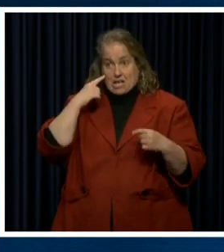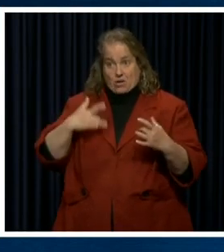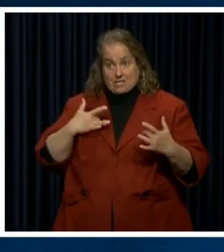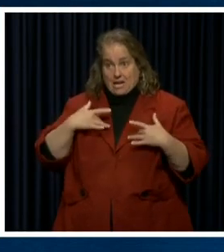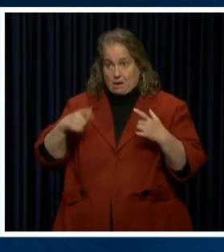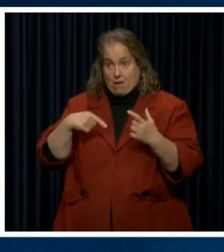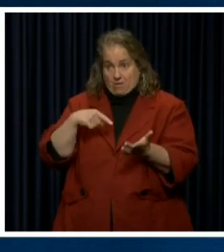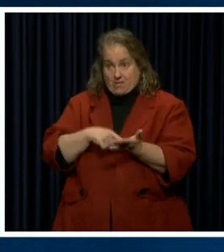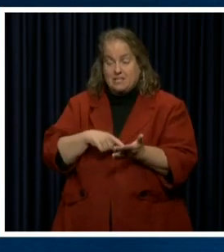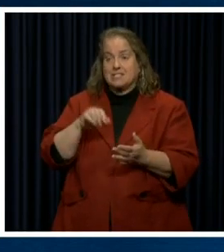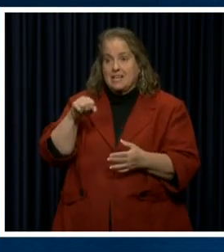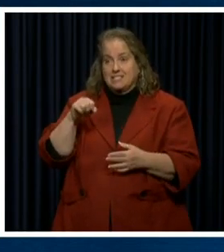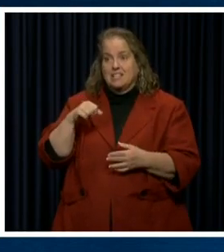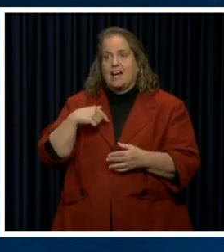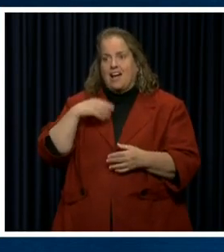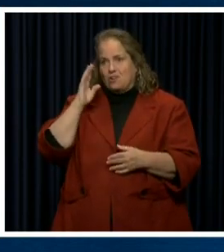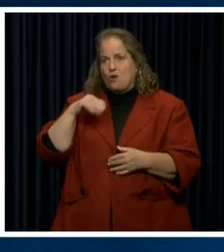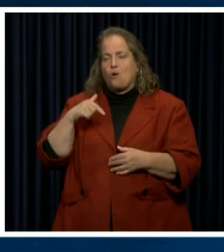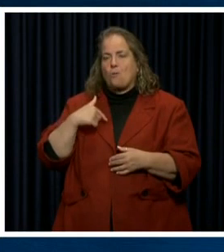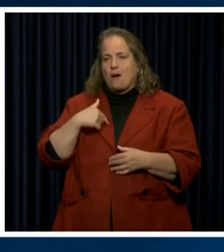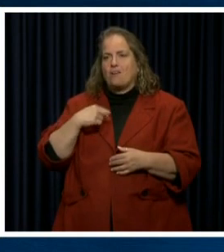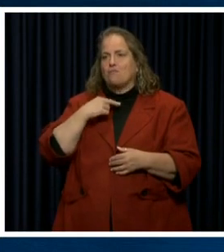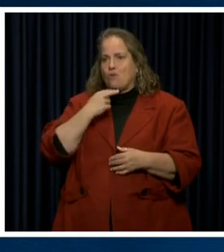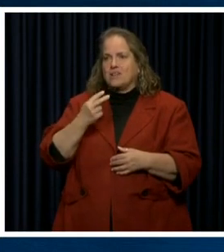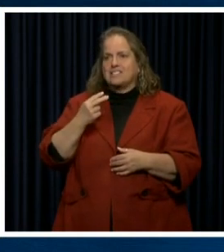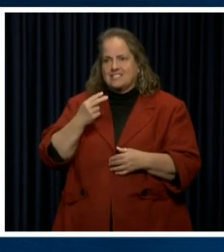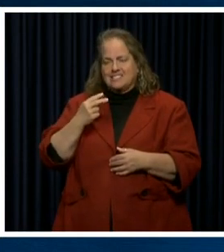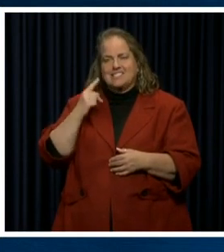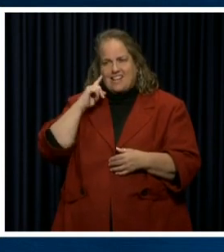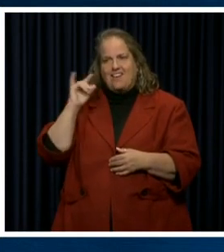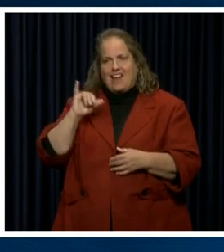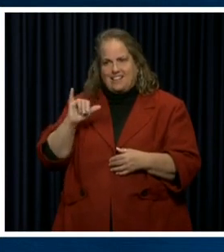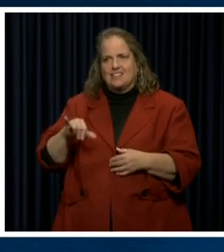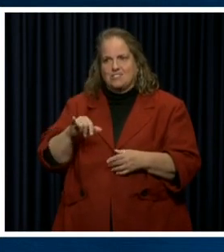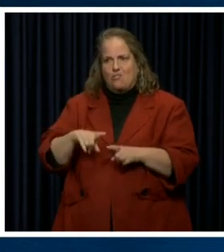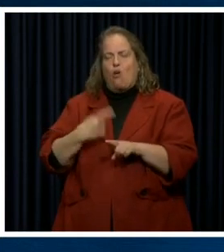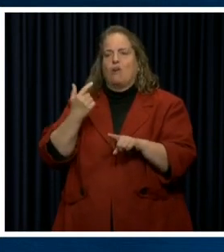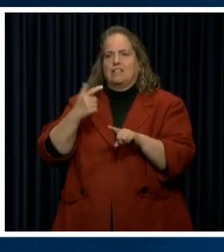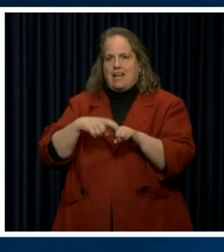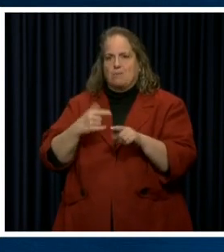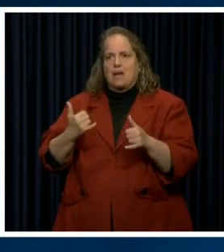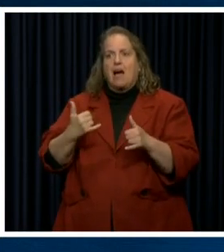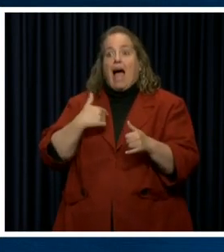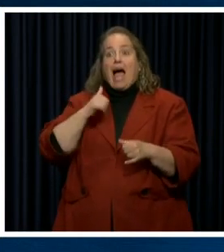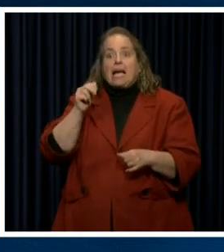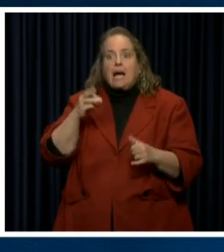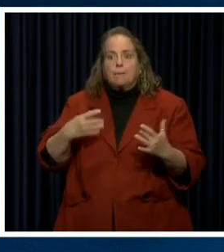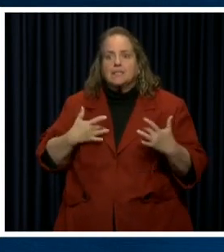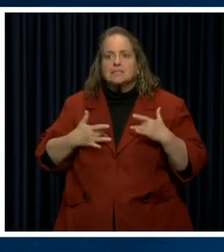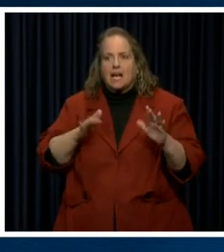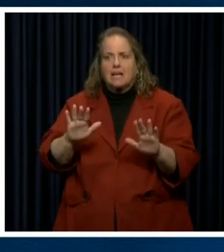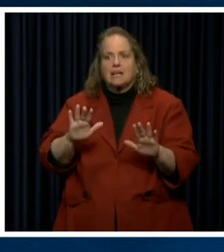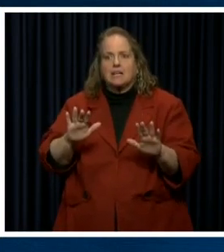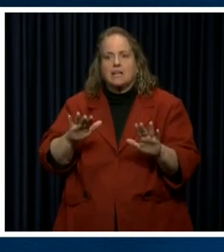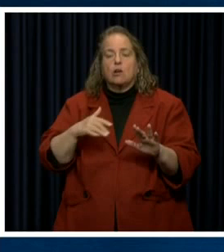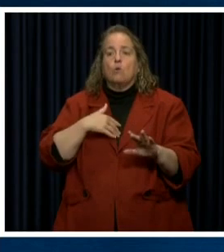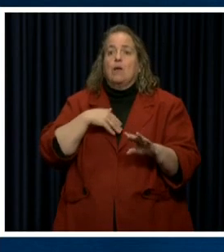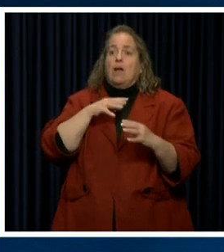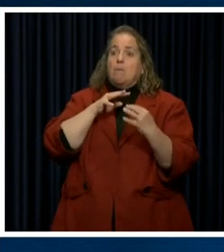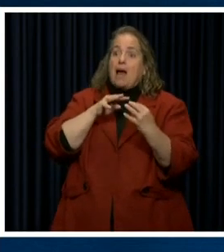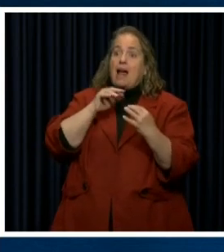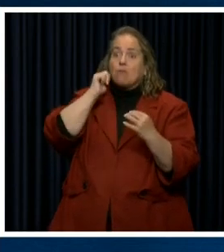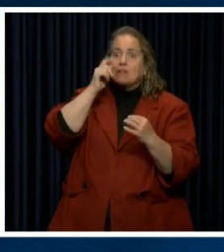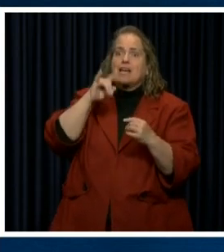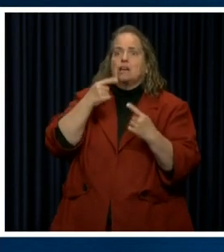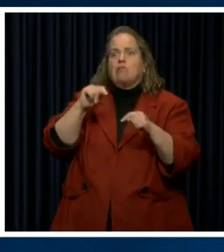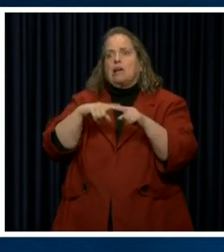this, even though my voice has sounded like this for far too long now, I am. We went from battling every day to get